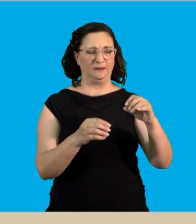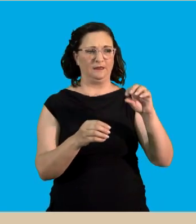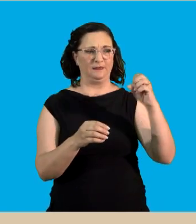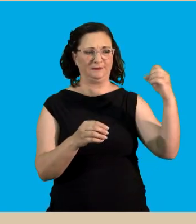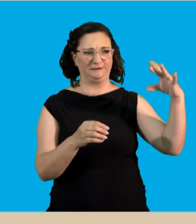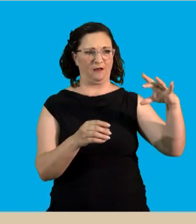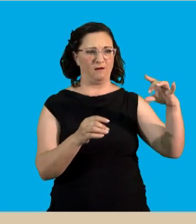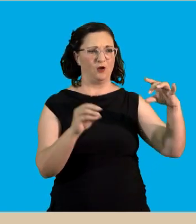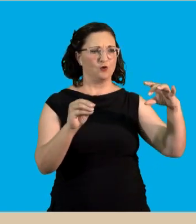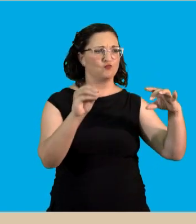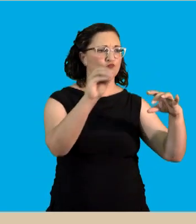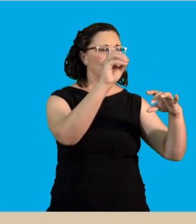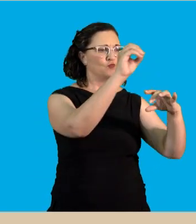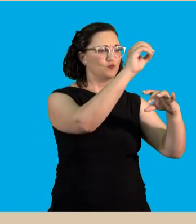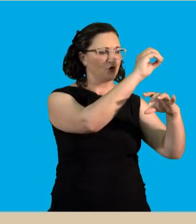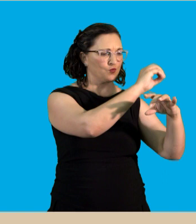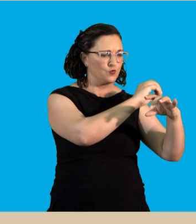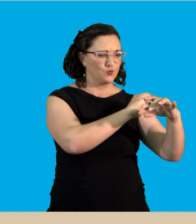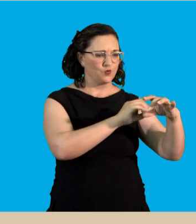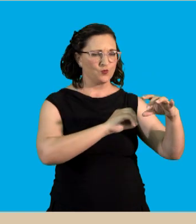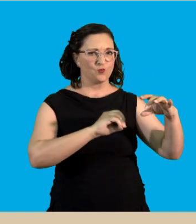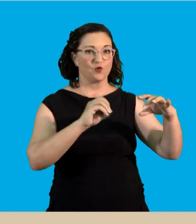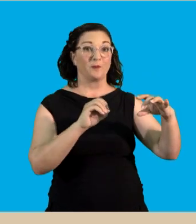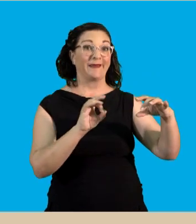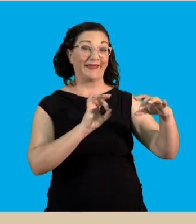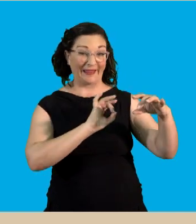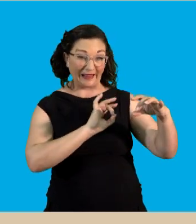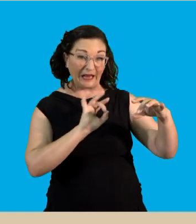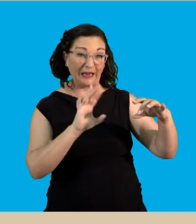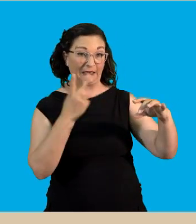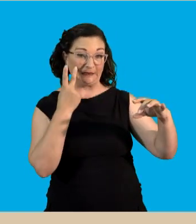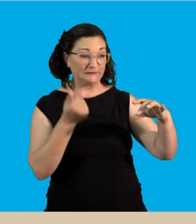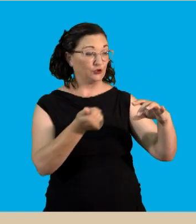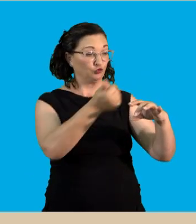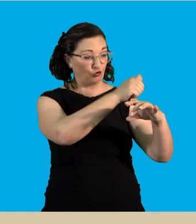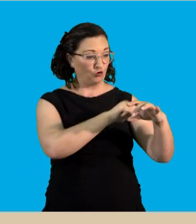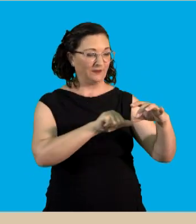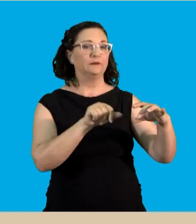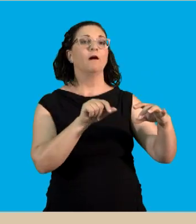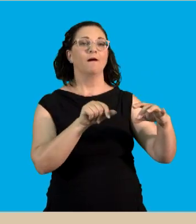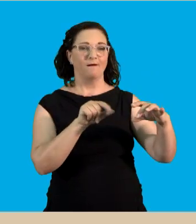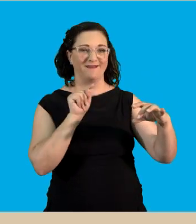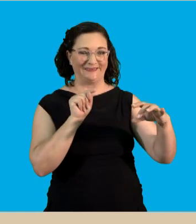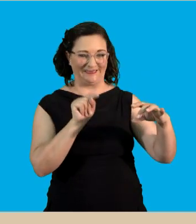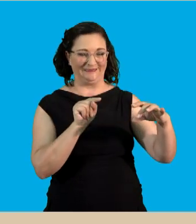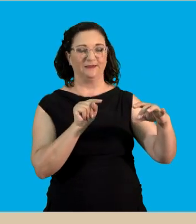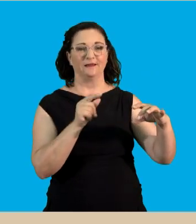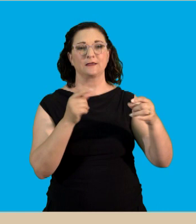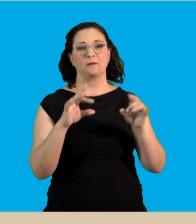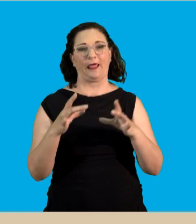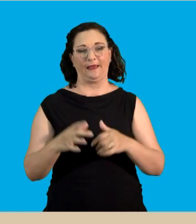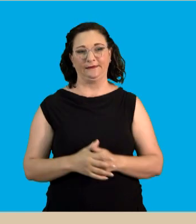a star in a clear circular motion, it is referred to as a planet. Okay?